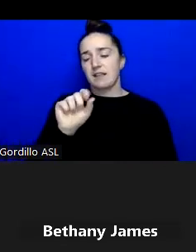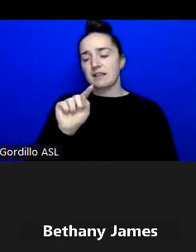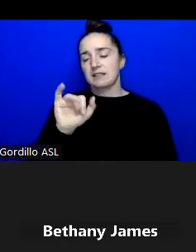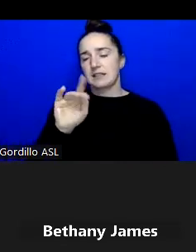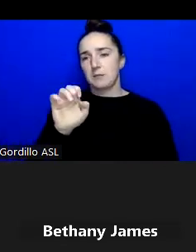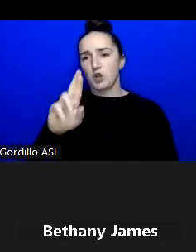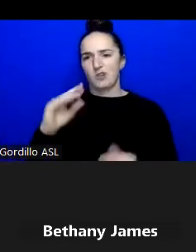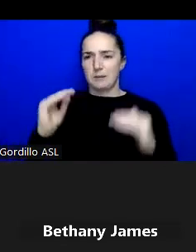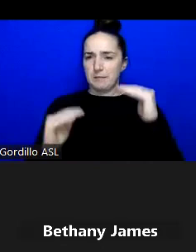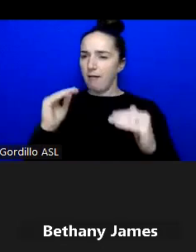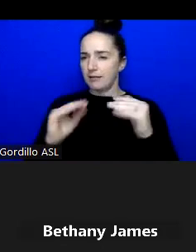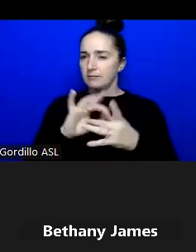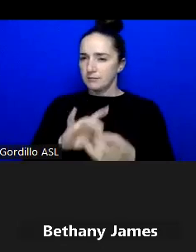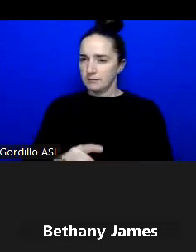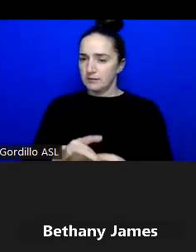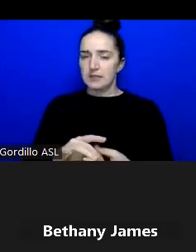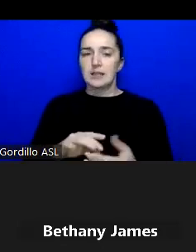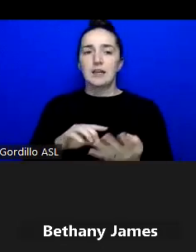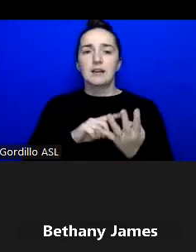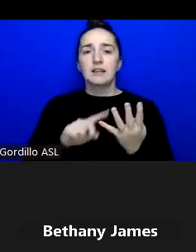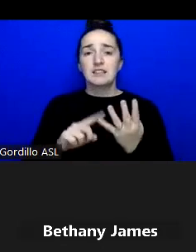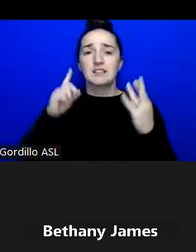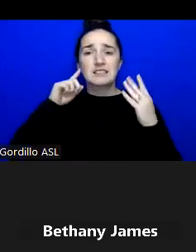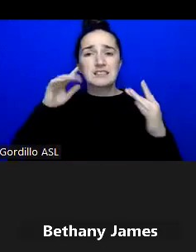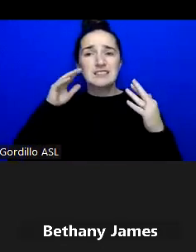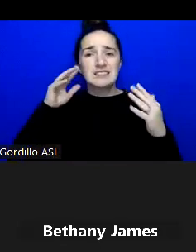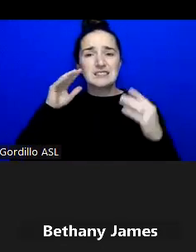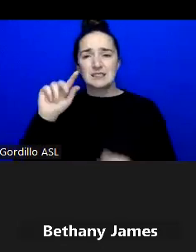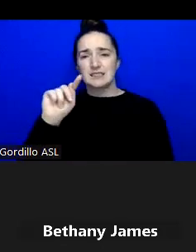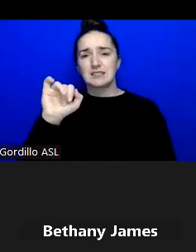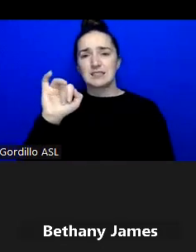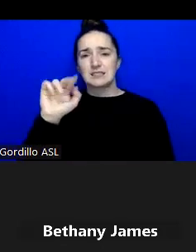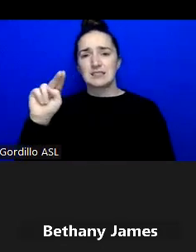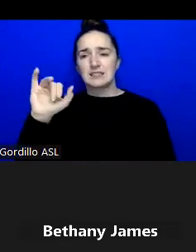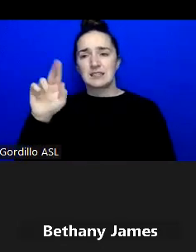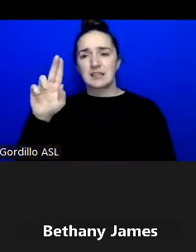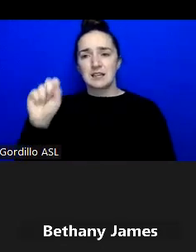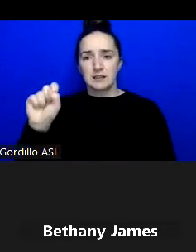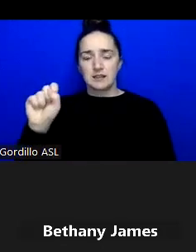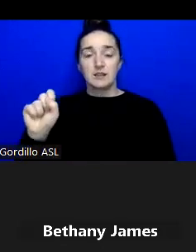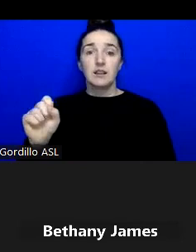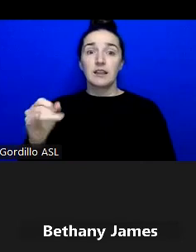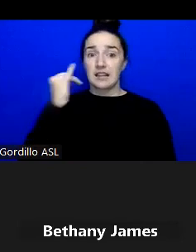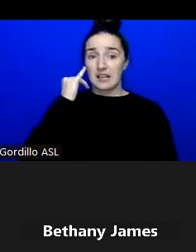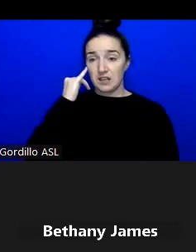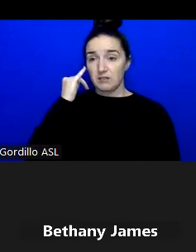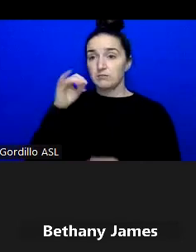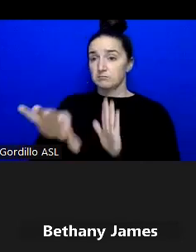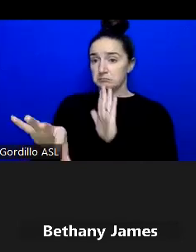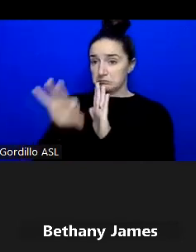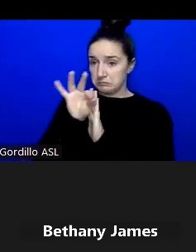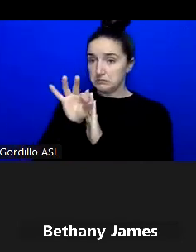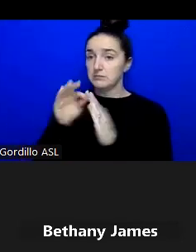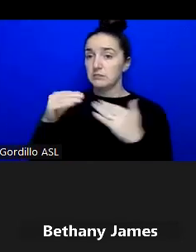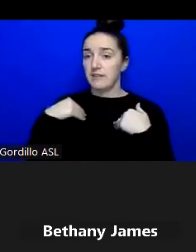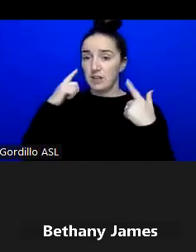tinnitus. And then if we determine that somebody has a hearing loss and their goal is to treat it with devices,